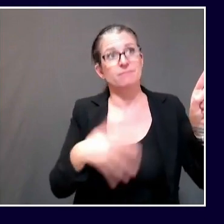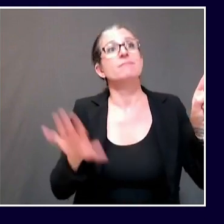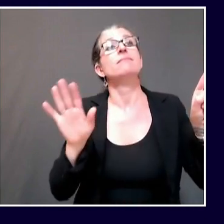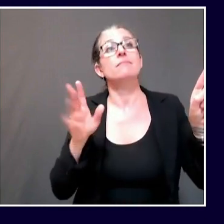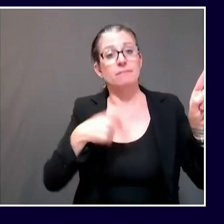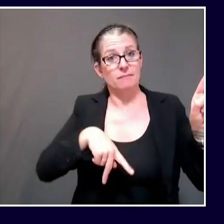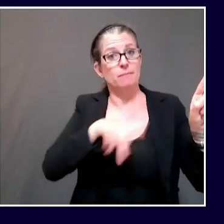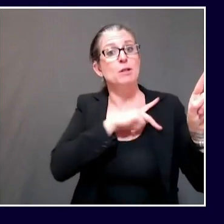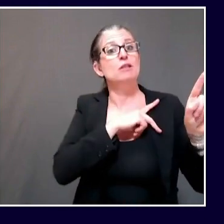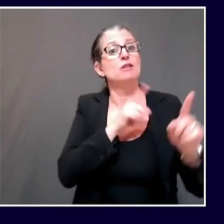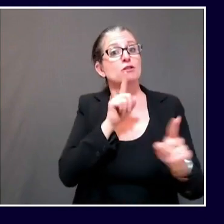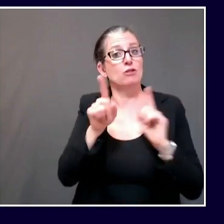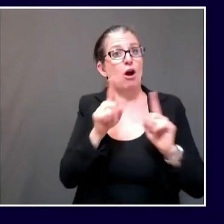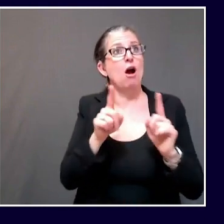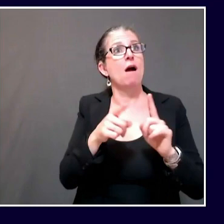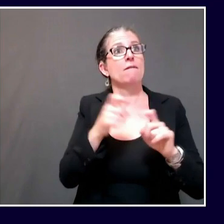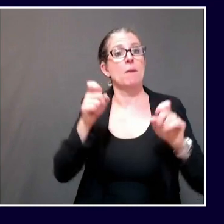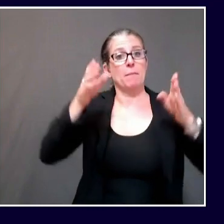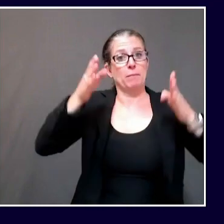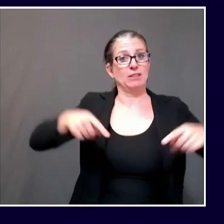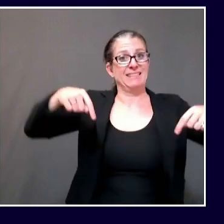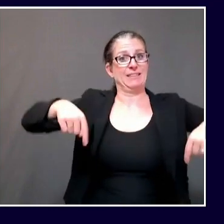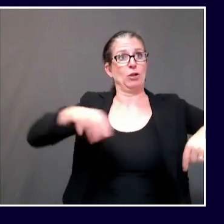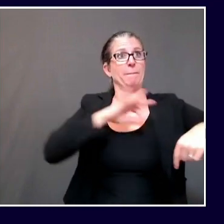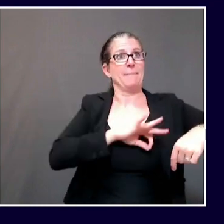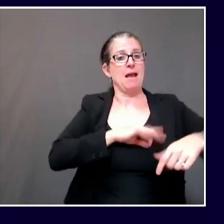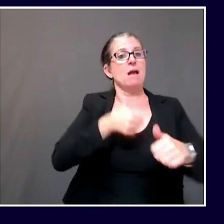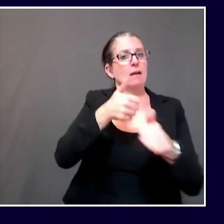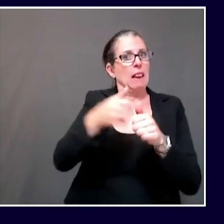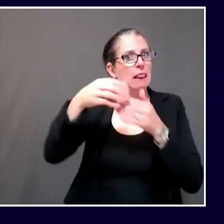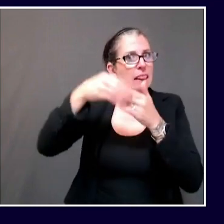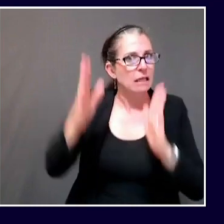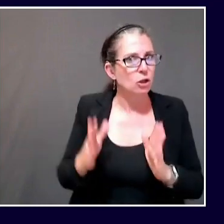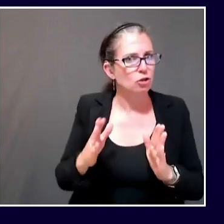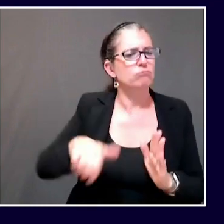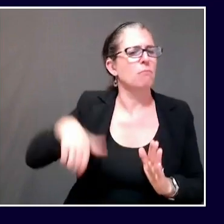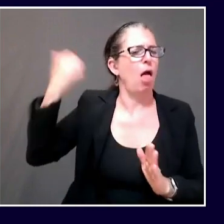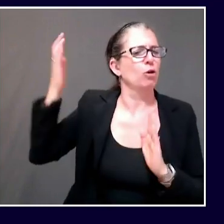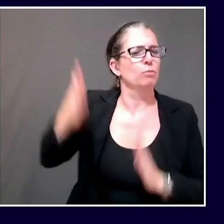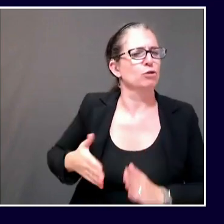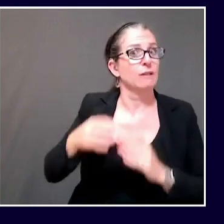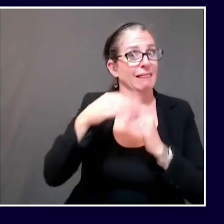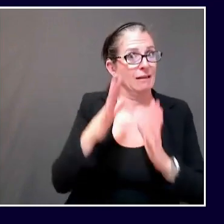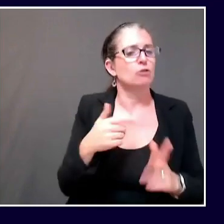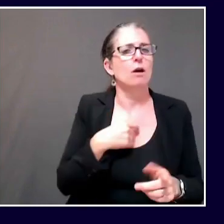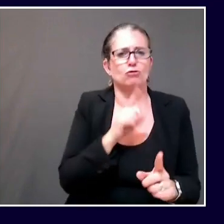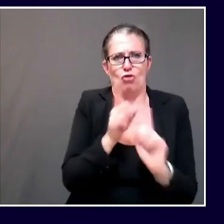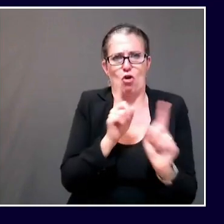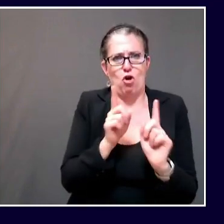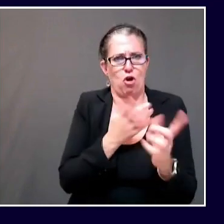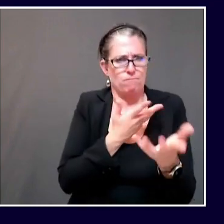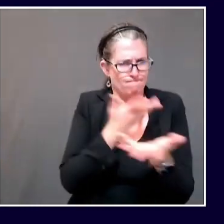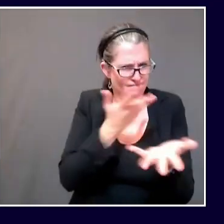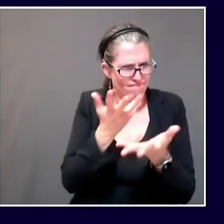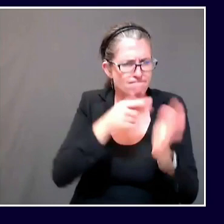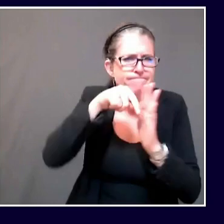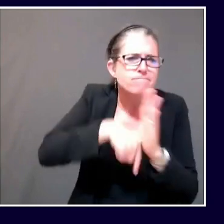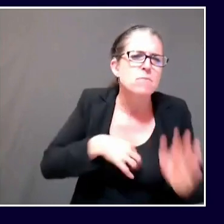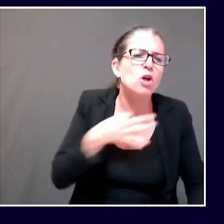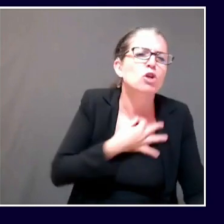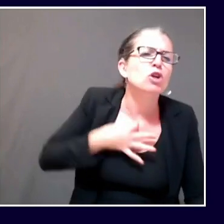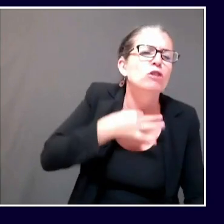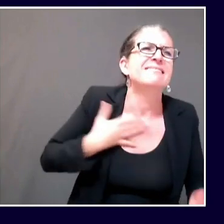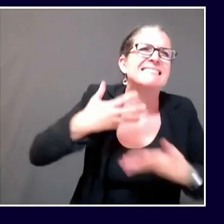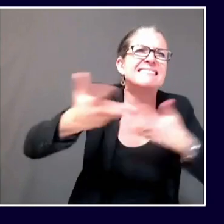conversations with him just a couple of days ago, last weekend, about gatherings, about ways that he can work with his